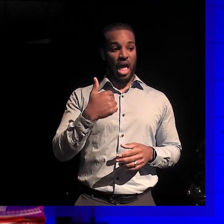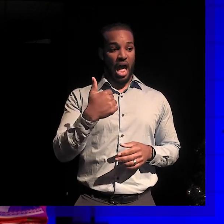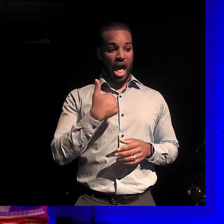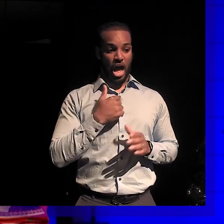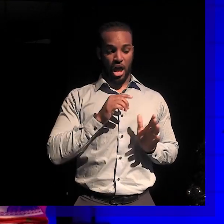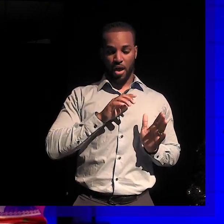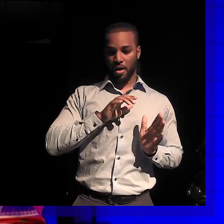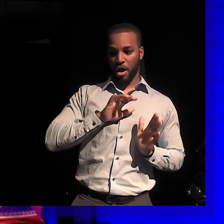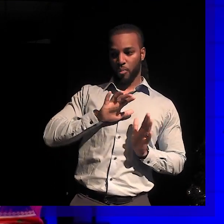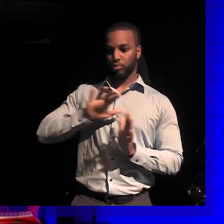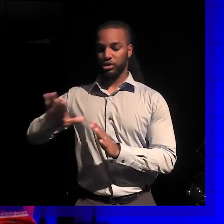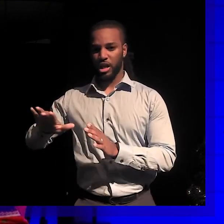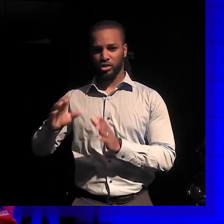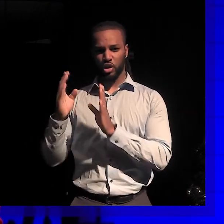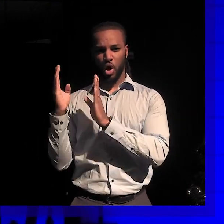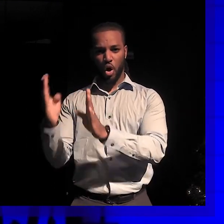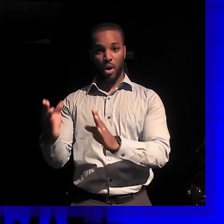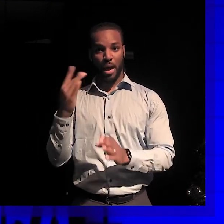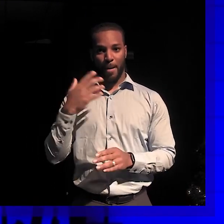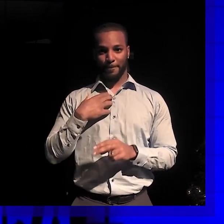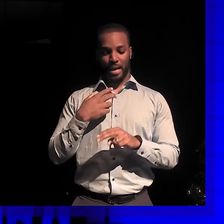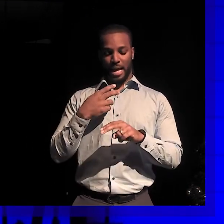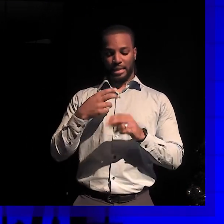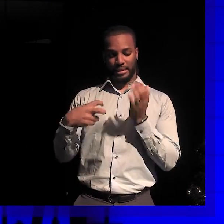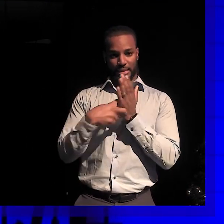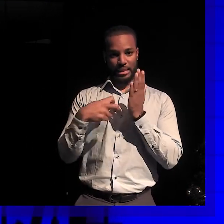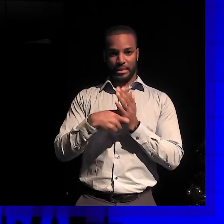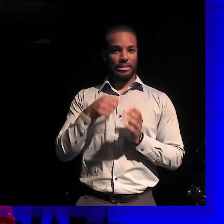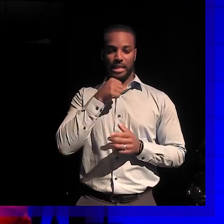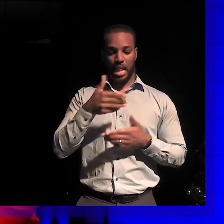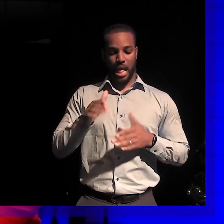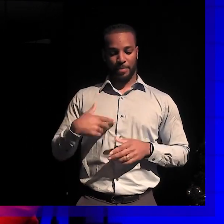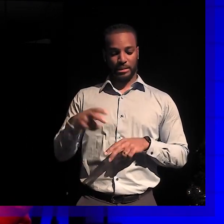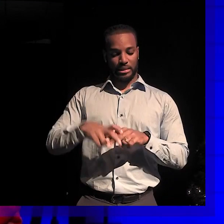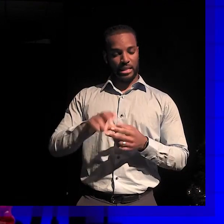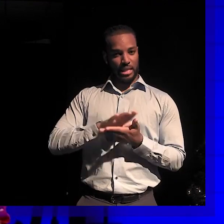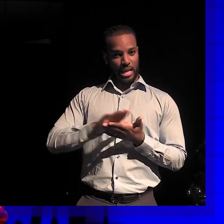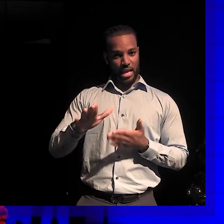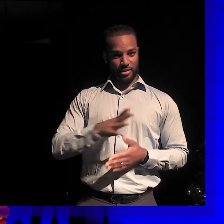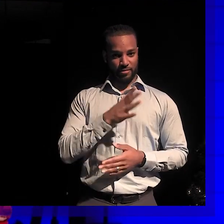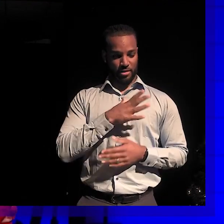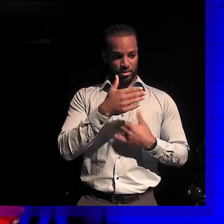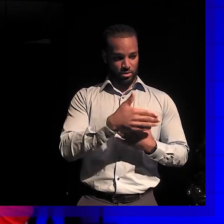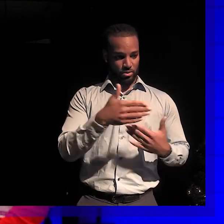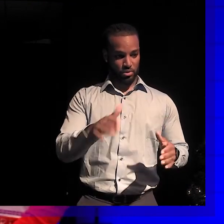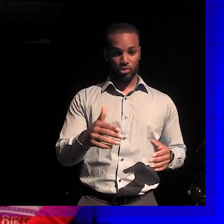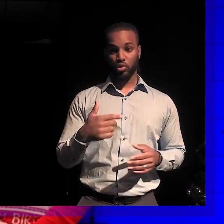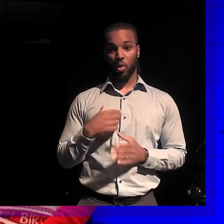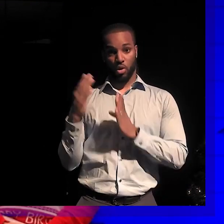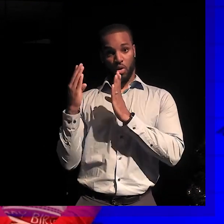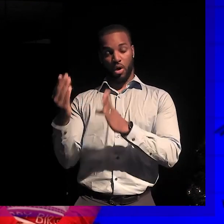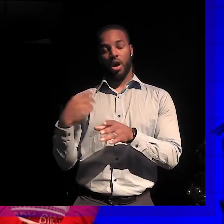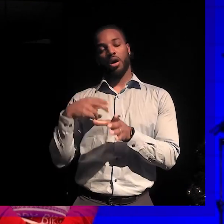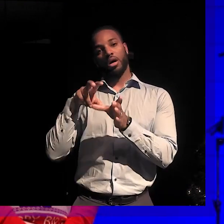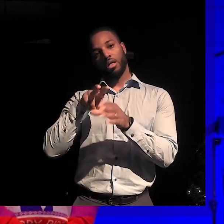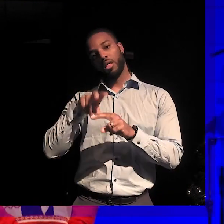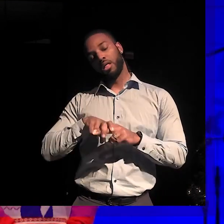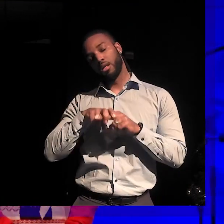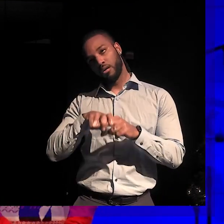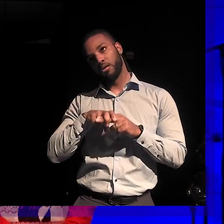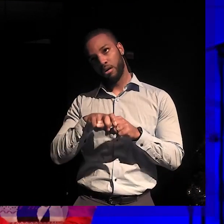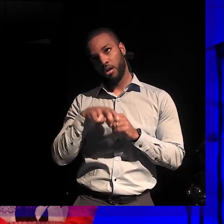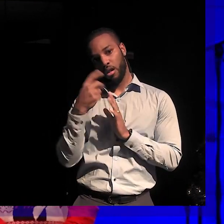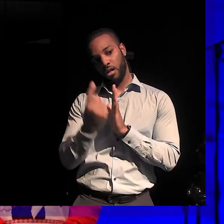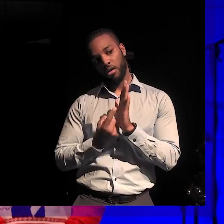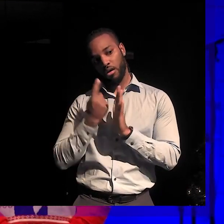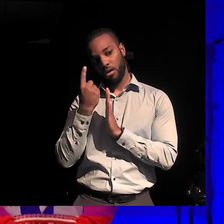into the hallway because my ticket didn't allow me to sit in one of the nice cars. So I'm sitting in the hallway for hours upon hours, and it's in the